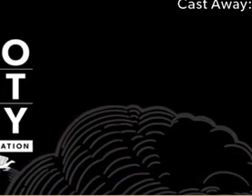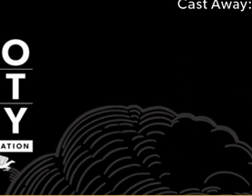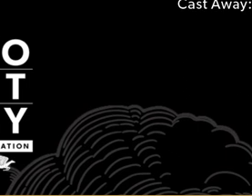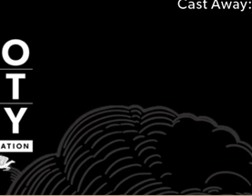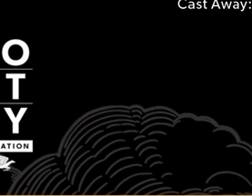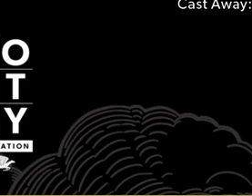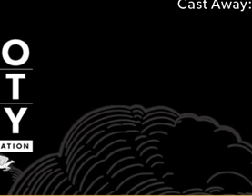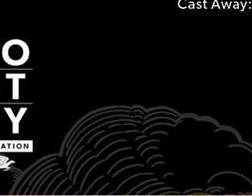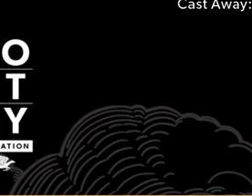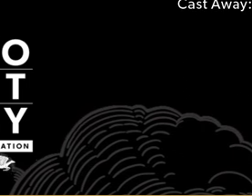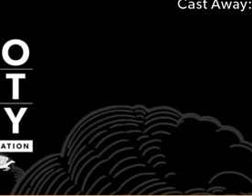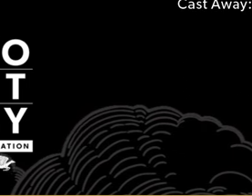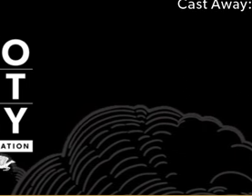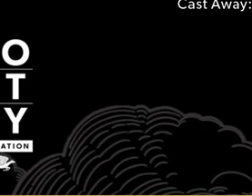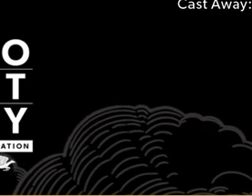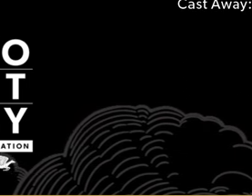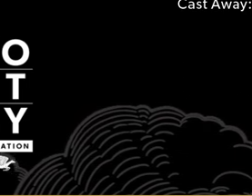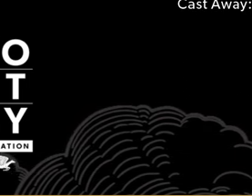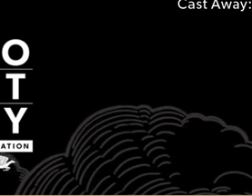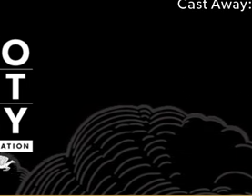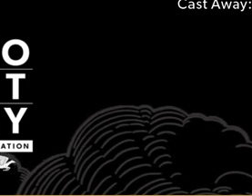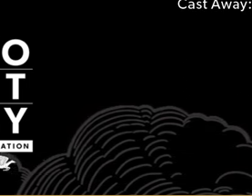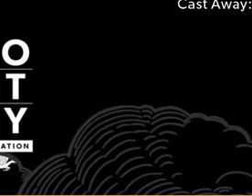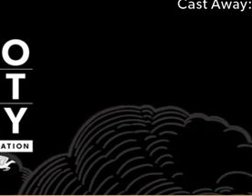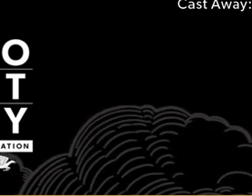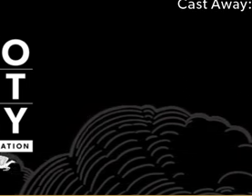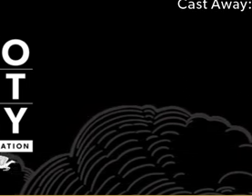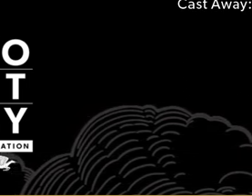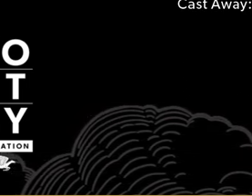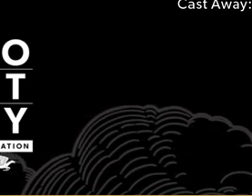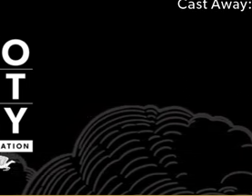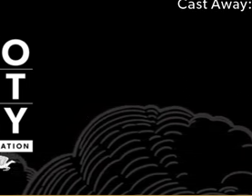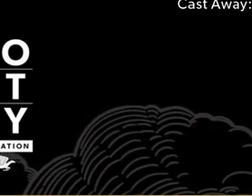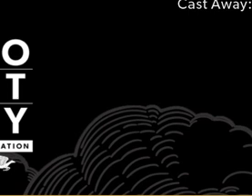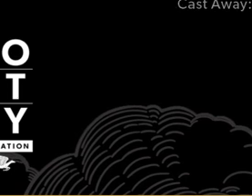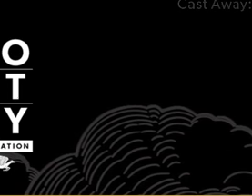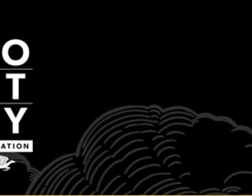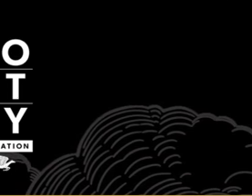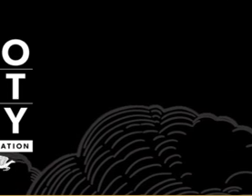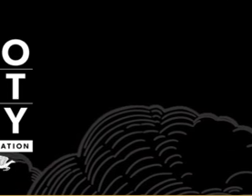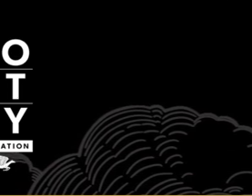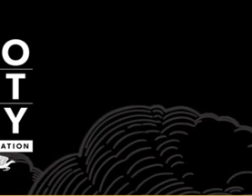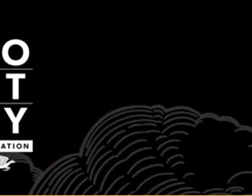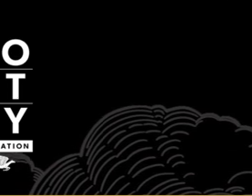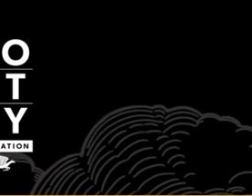Credits. Credits list permissions for book covers, photos, and poems used in this awards ceremony.